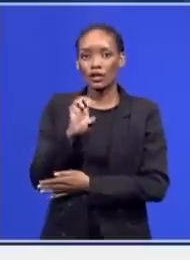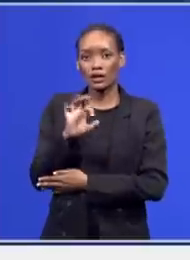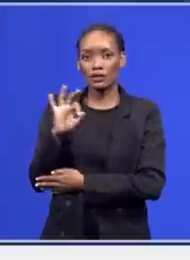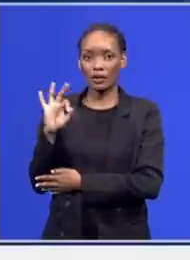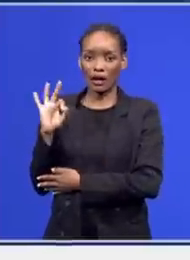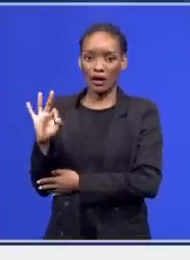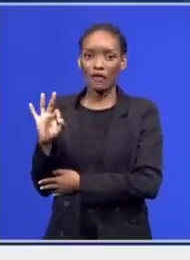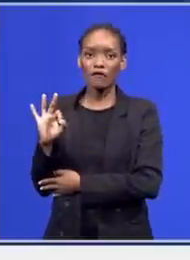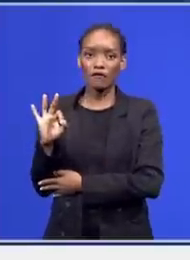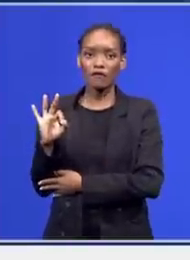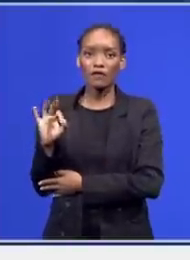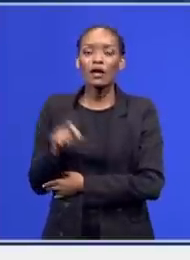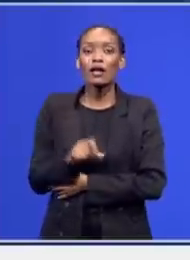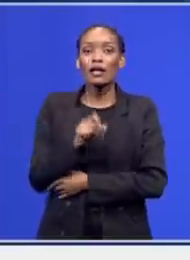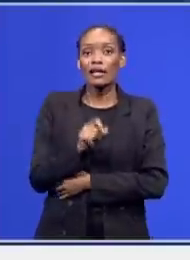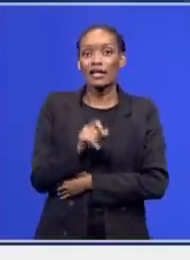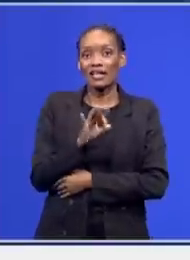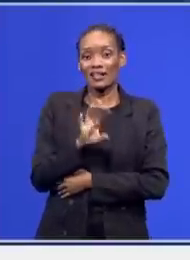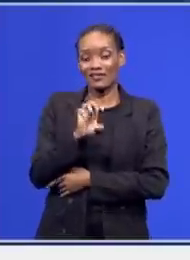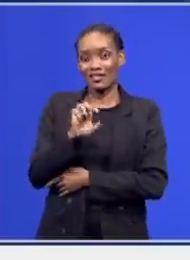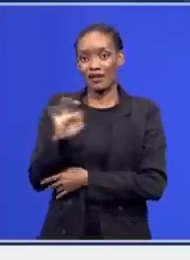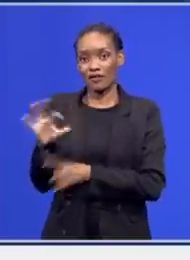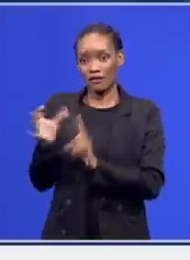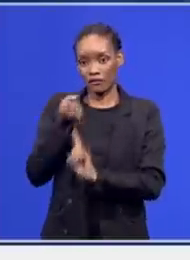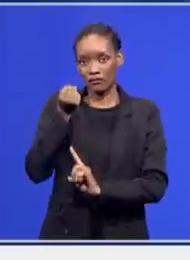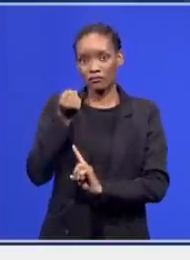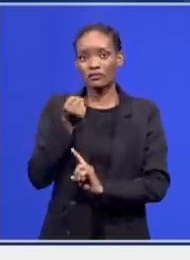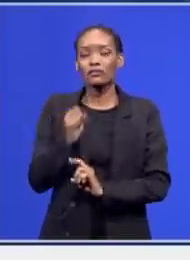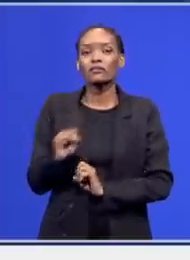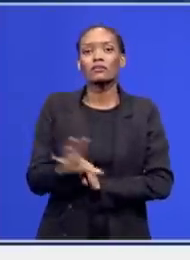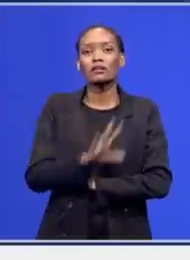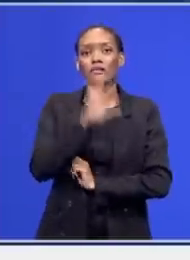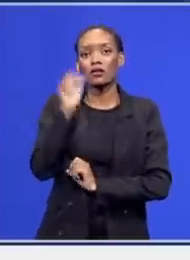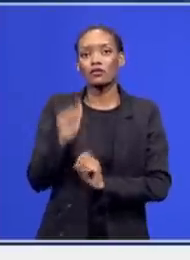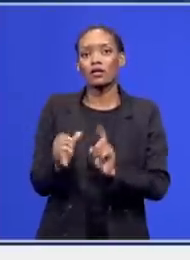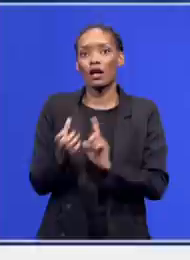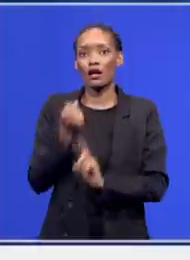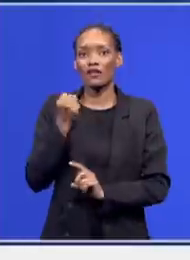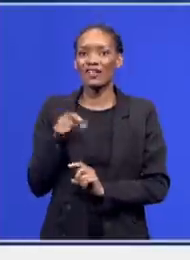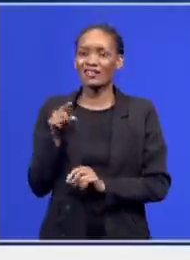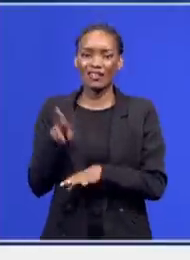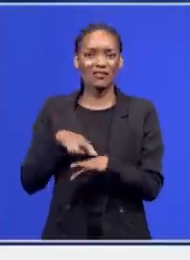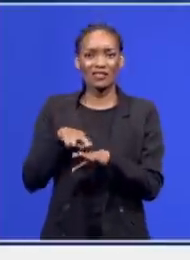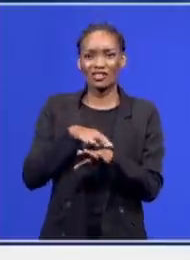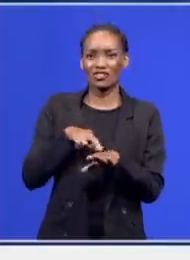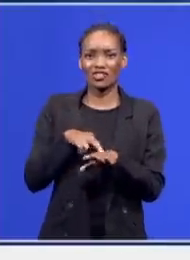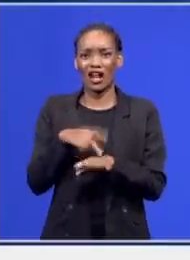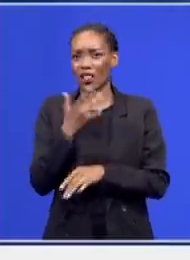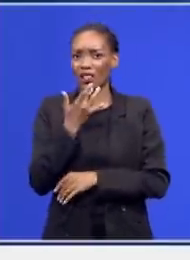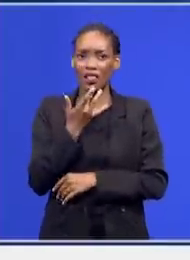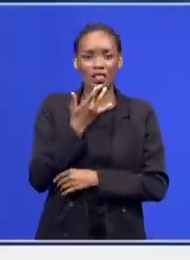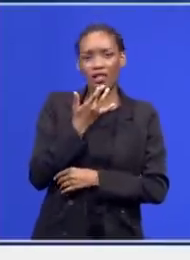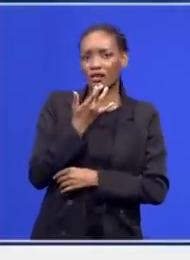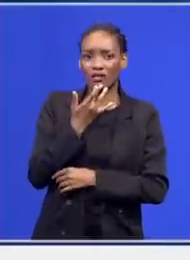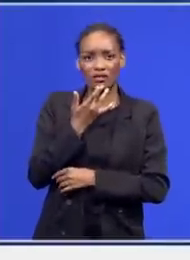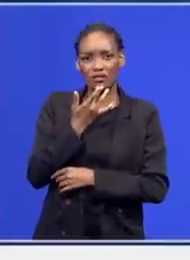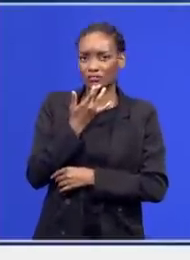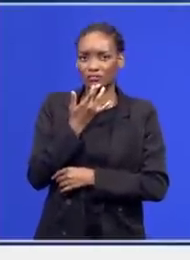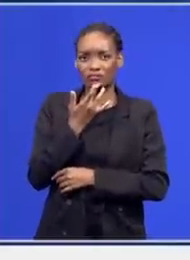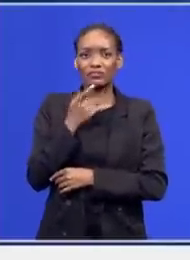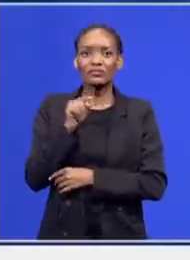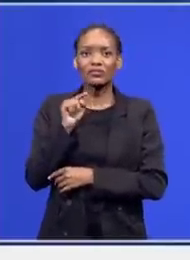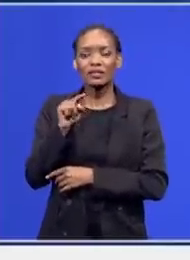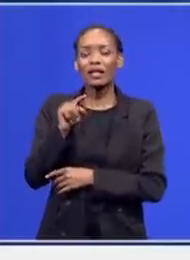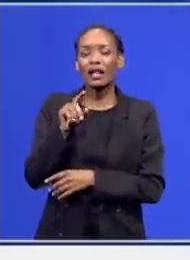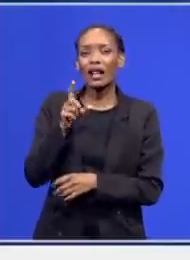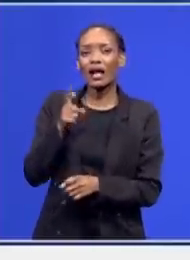If EFF achieves, the entire country achieves. This is a non-racial organization. This is an organization that is against neo-colonialism.